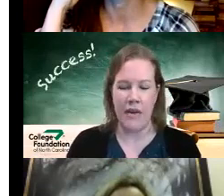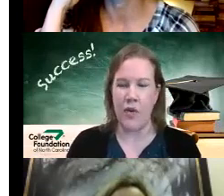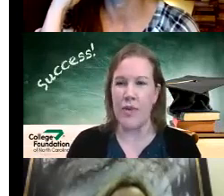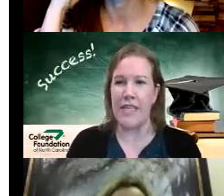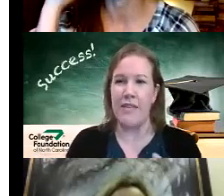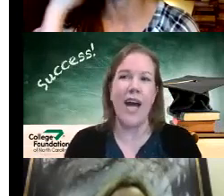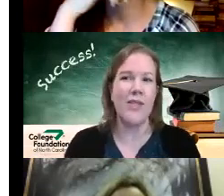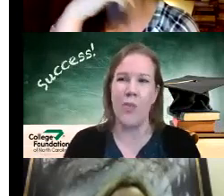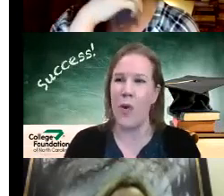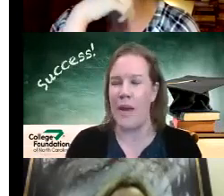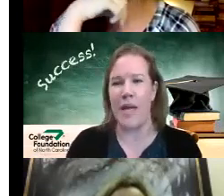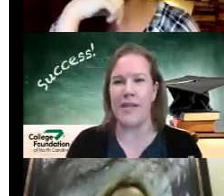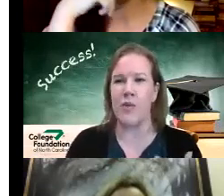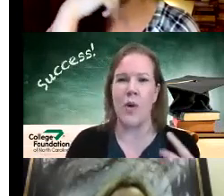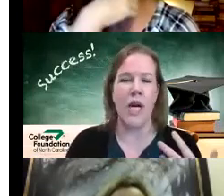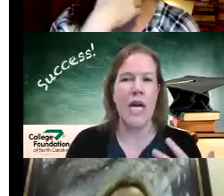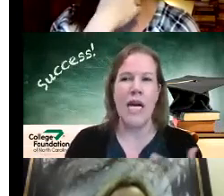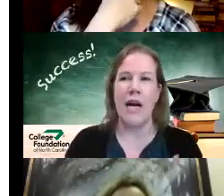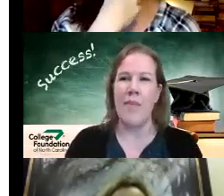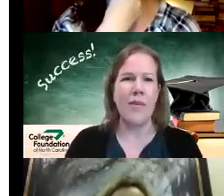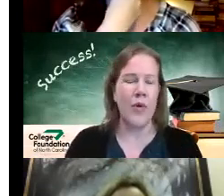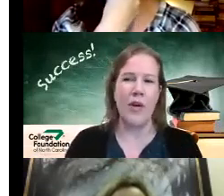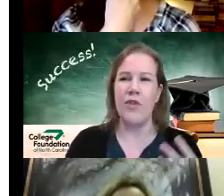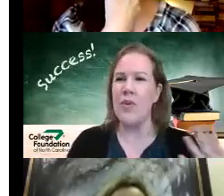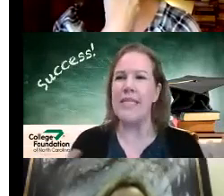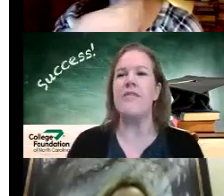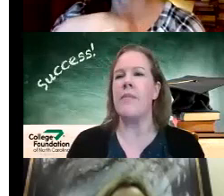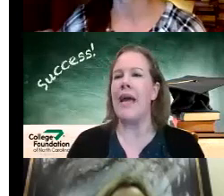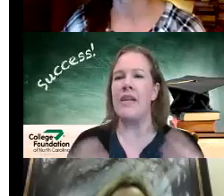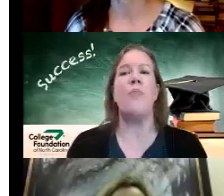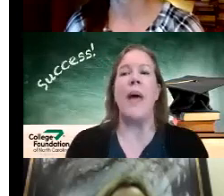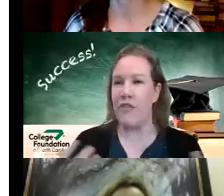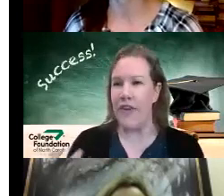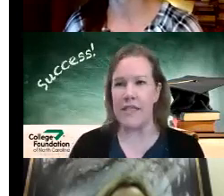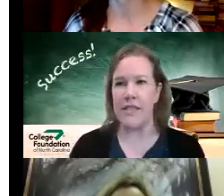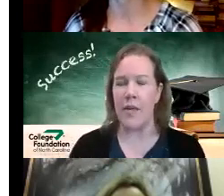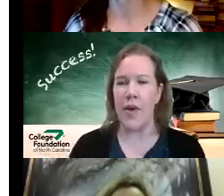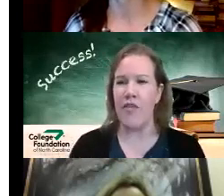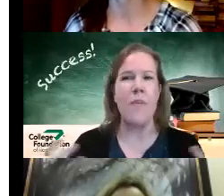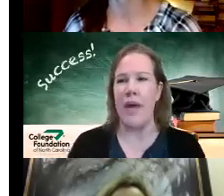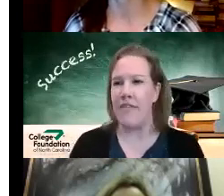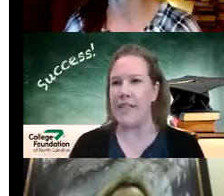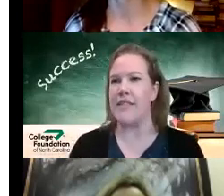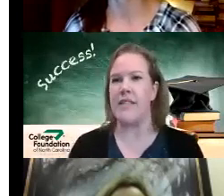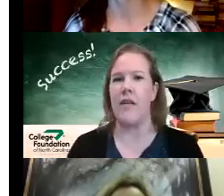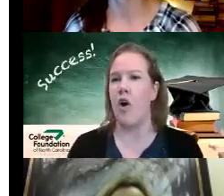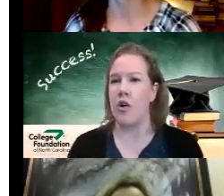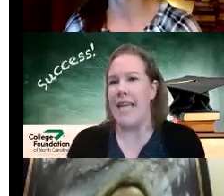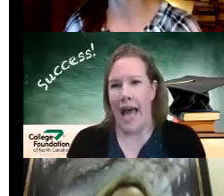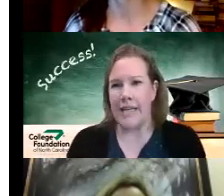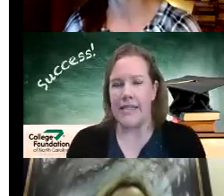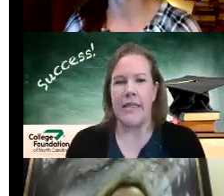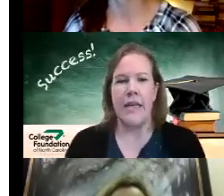be if you receive child support payments or alimony, or if you receive some kind of benefits, government benefits that